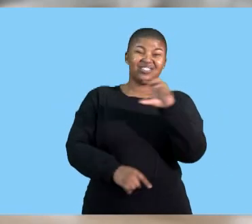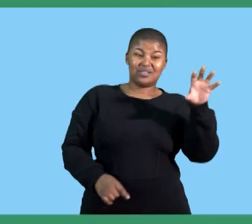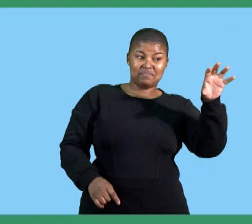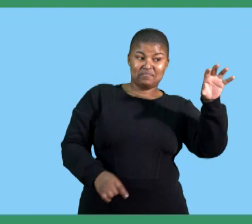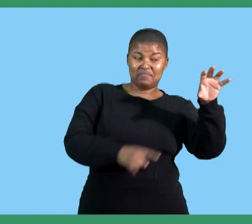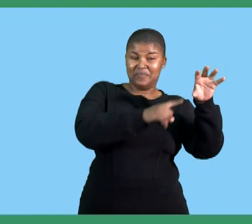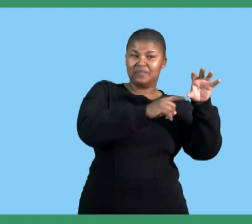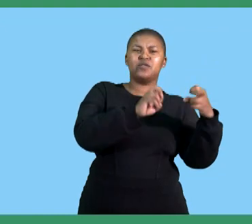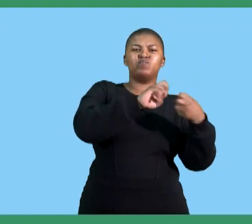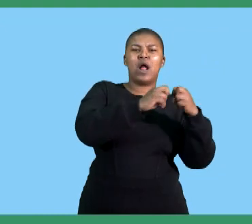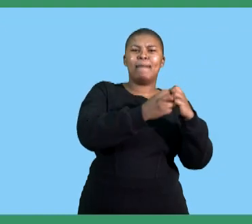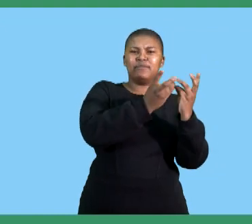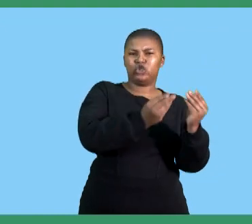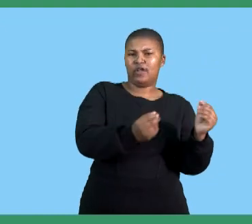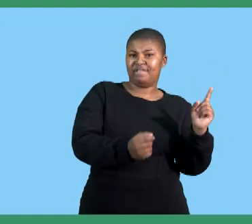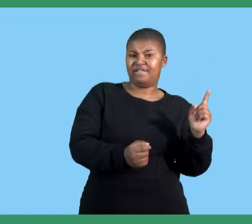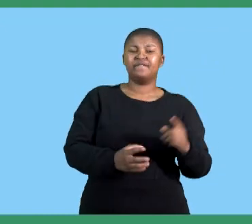which is called problem solving.